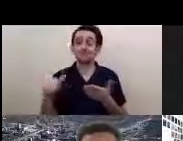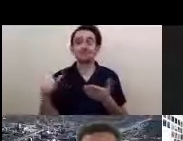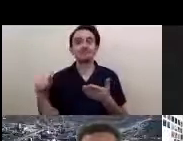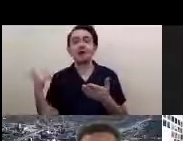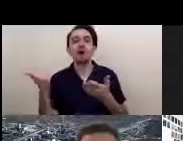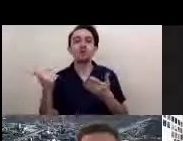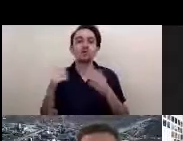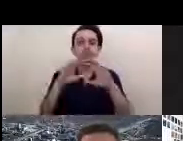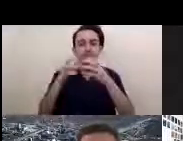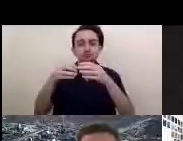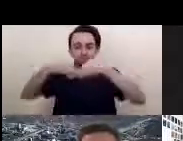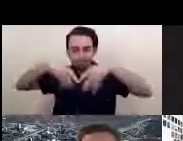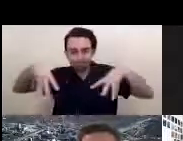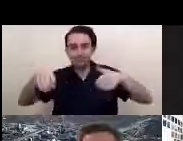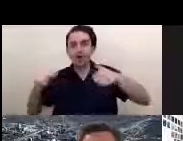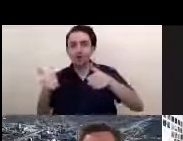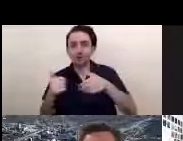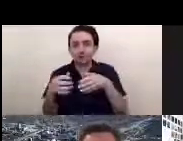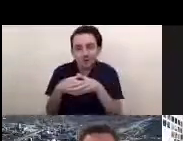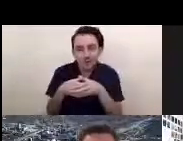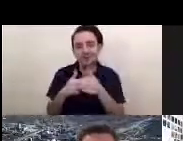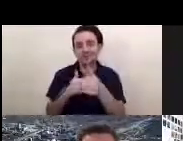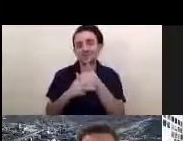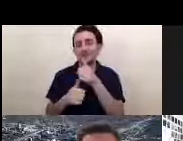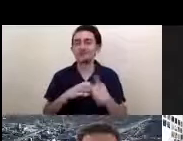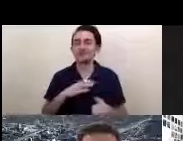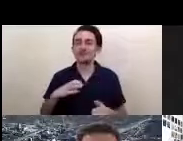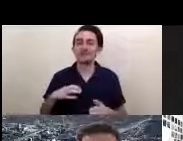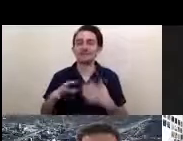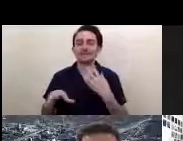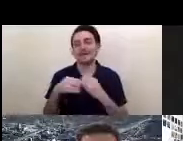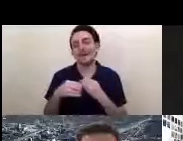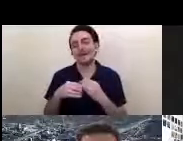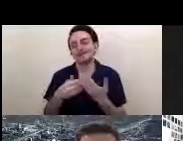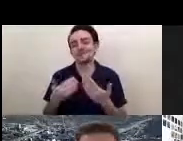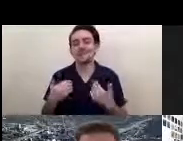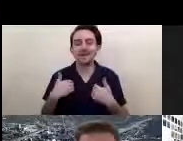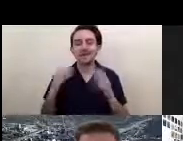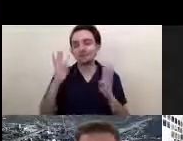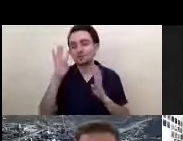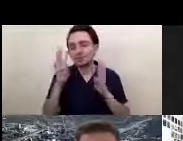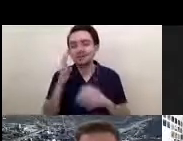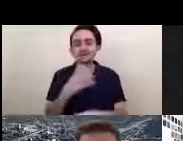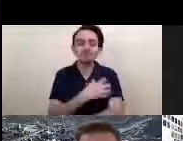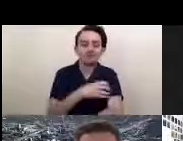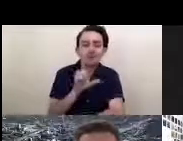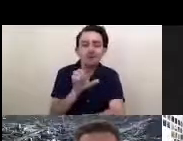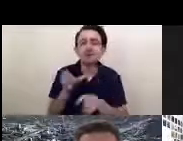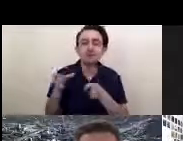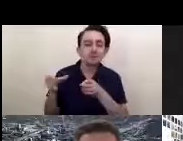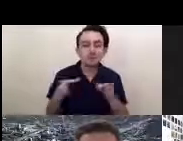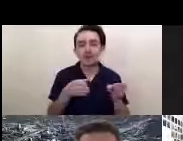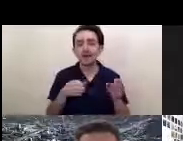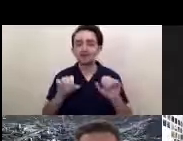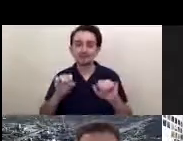take that creative community and power plan and divide up the work as needed. And